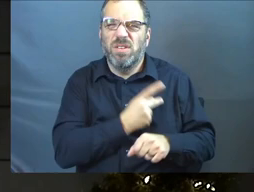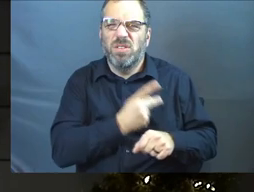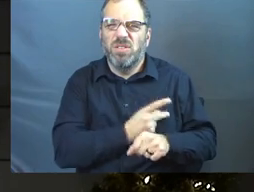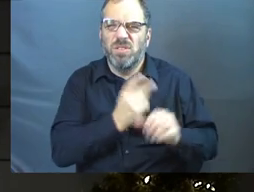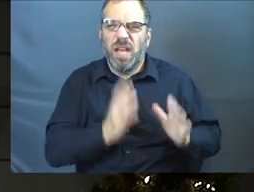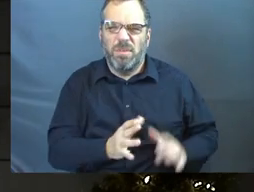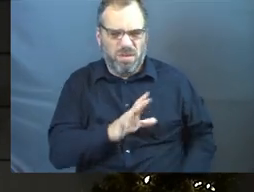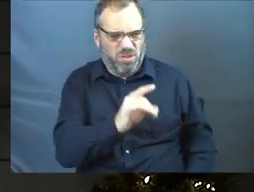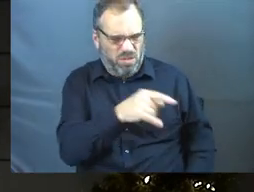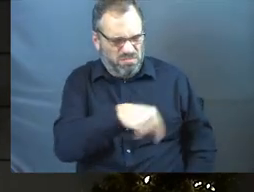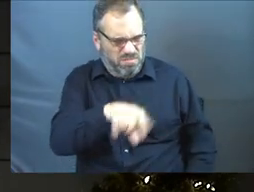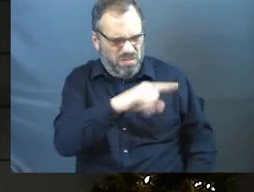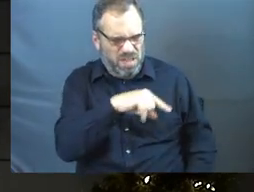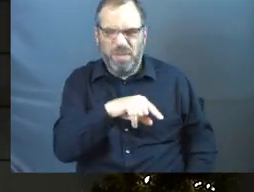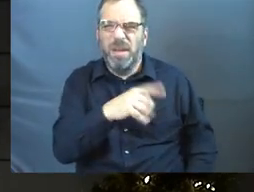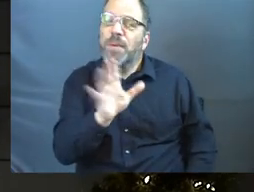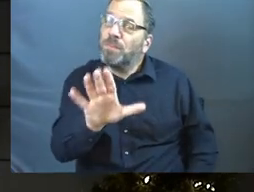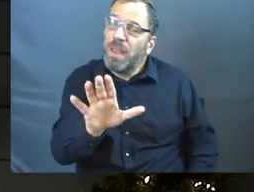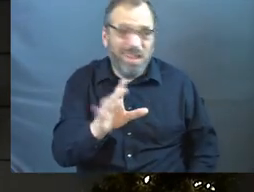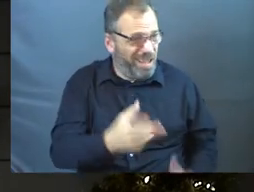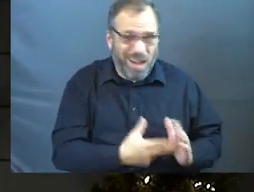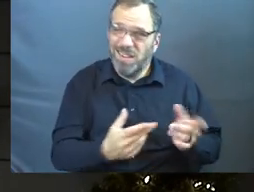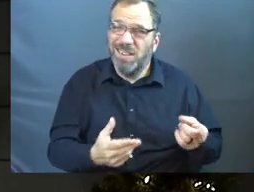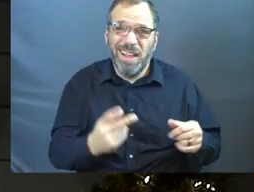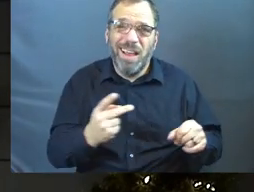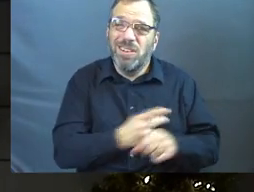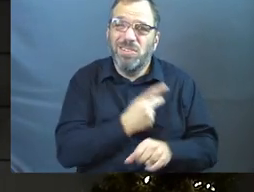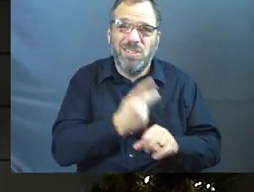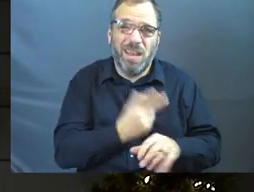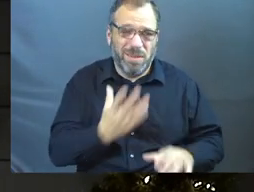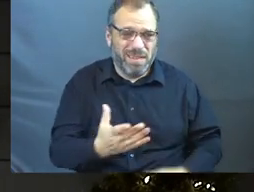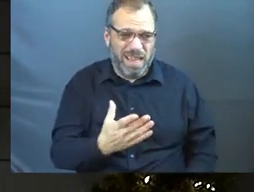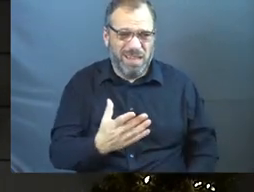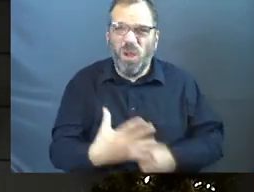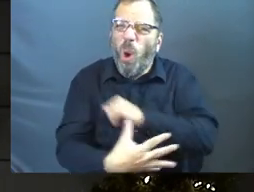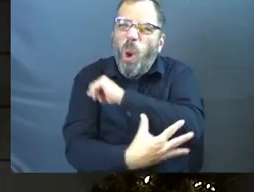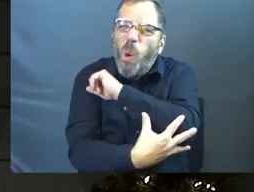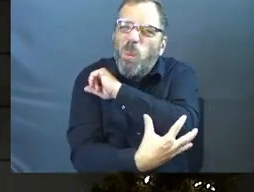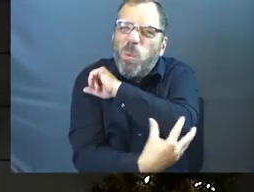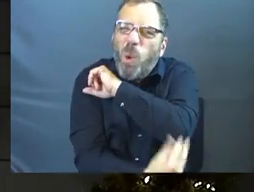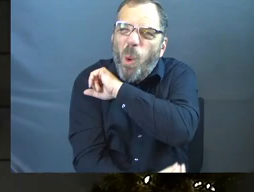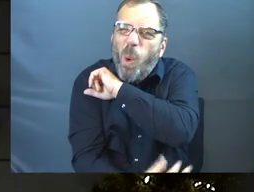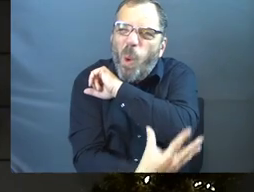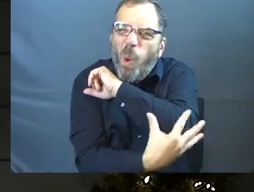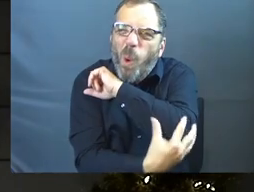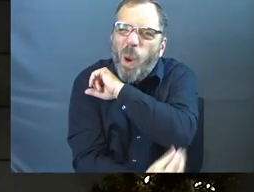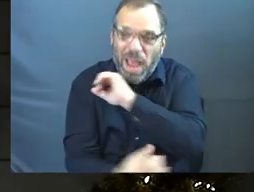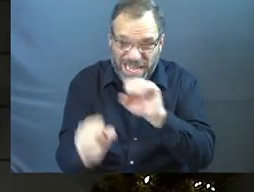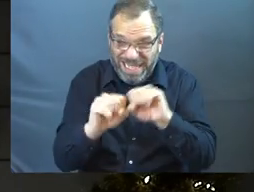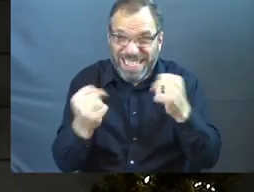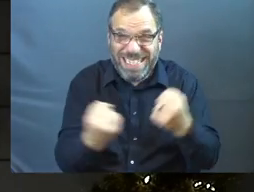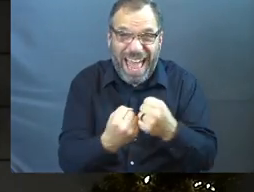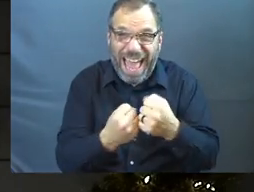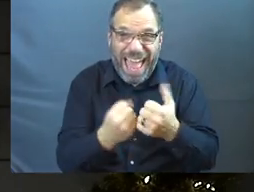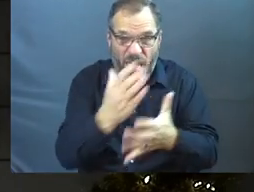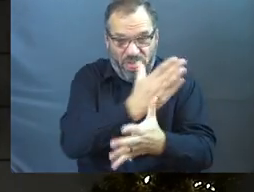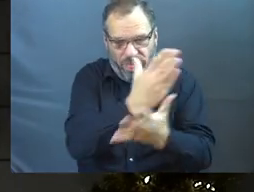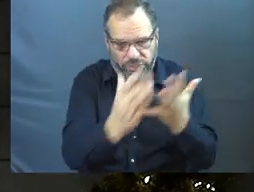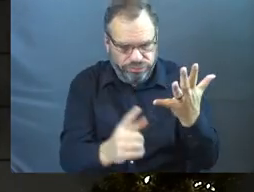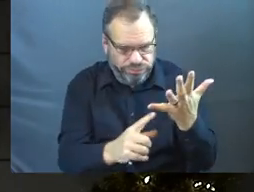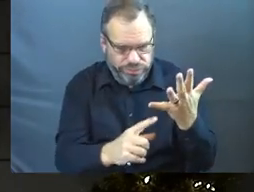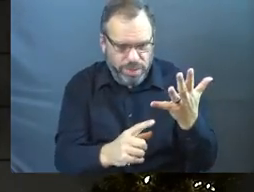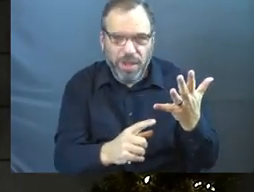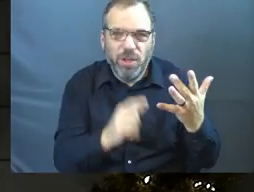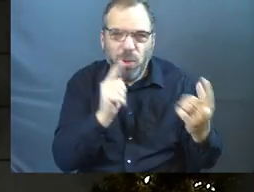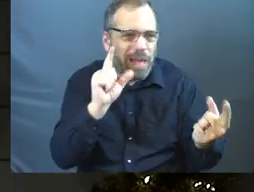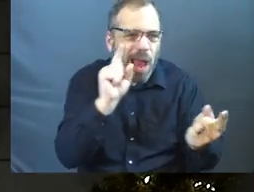Why is it that God chose these guys who, let's be real, shepherds were seen as low, right? Like society-wise, these guys were not your guys that you